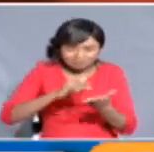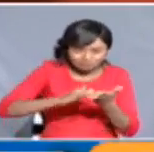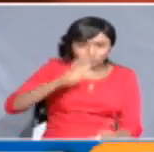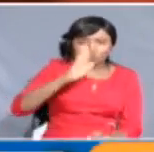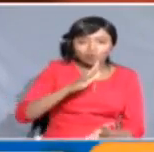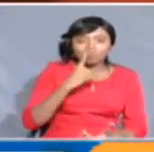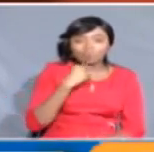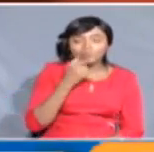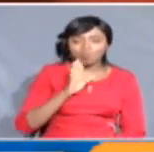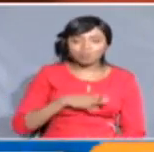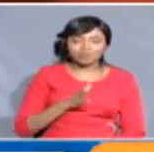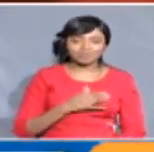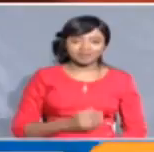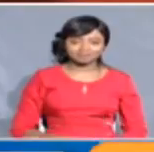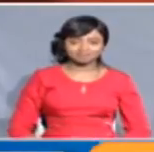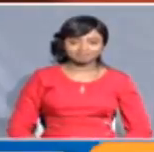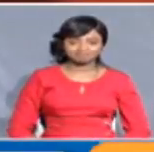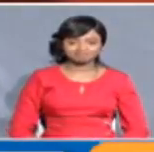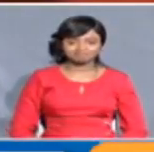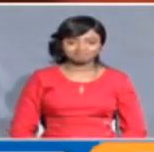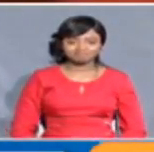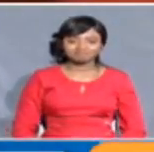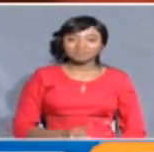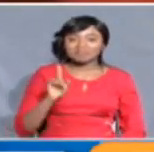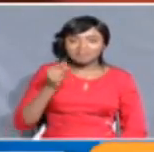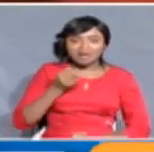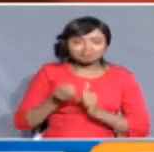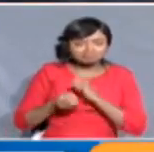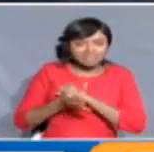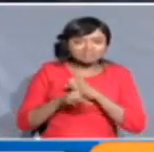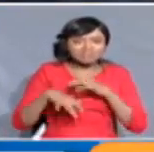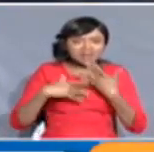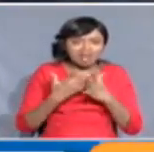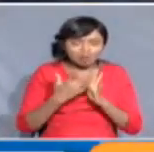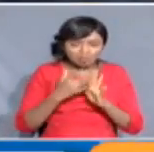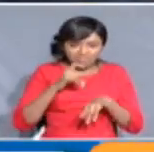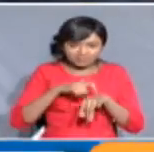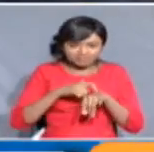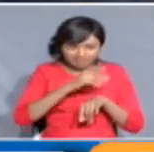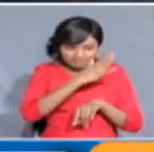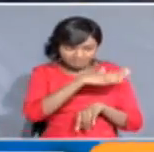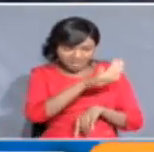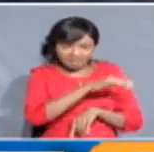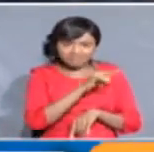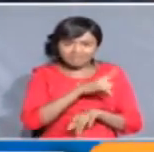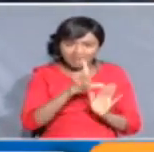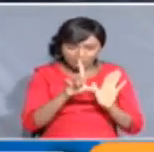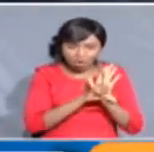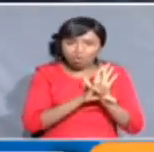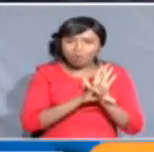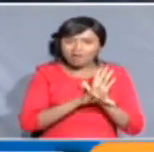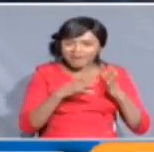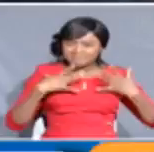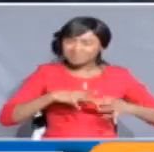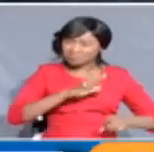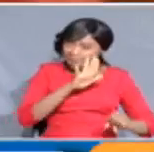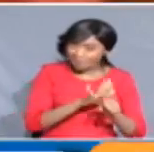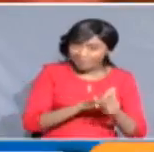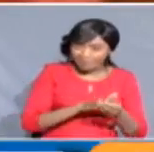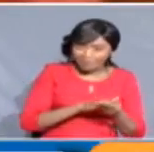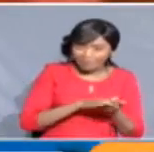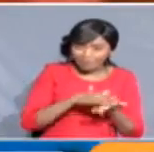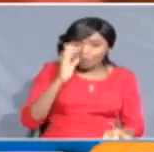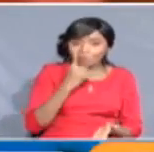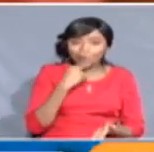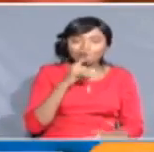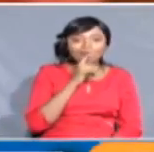vocal legislator speaks of the laws in an august house that is dominated by male legislators. In